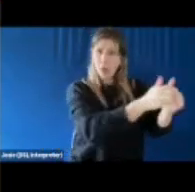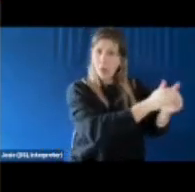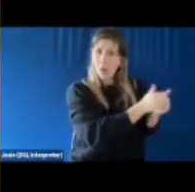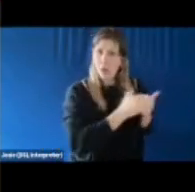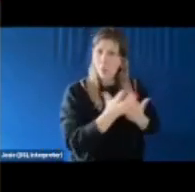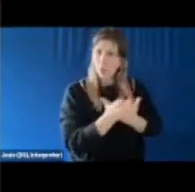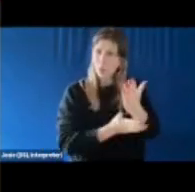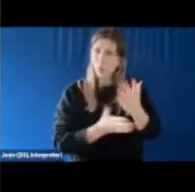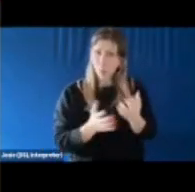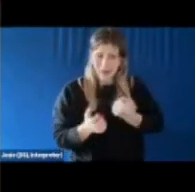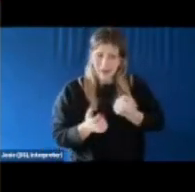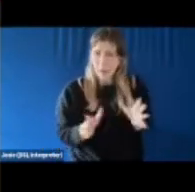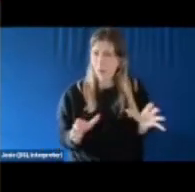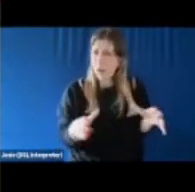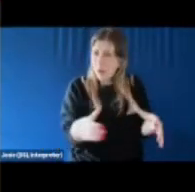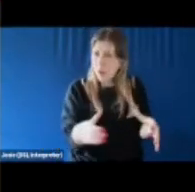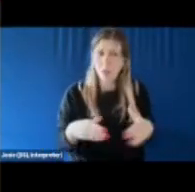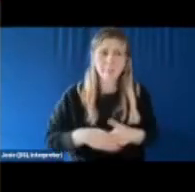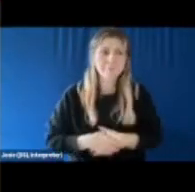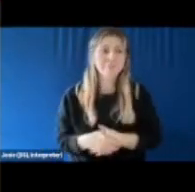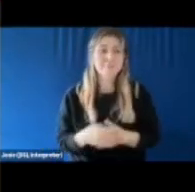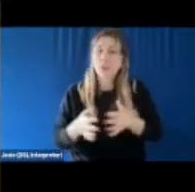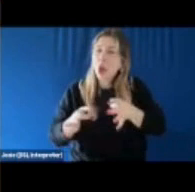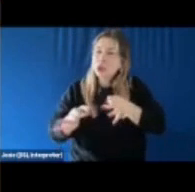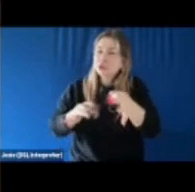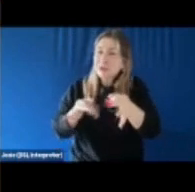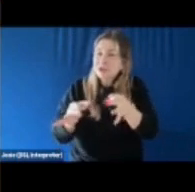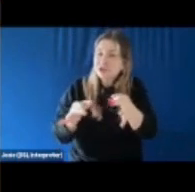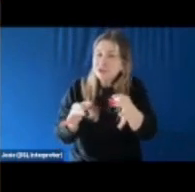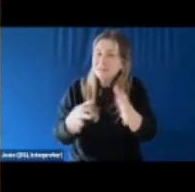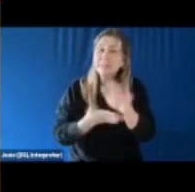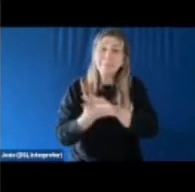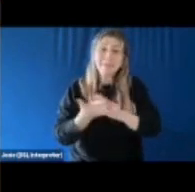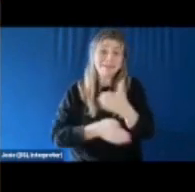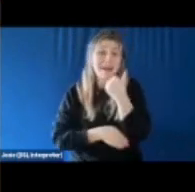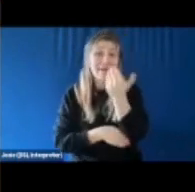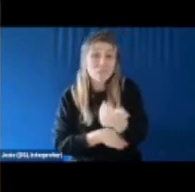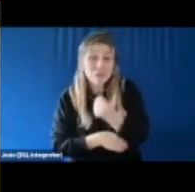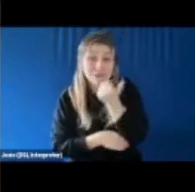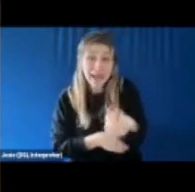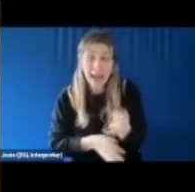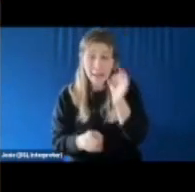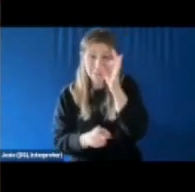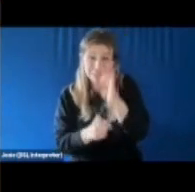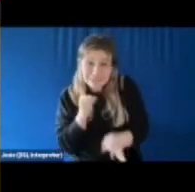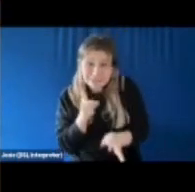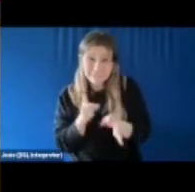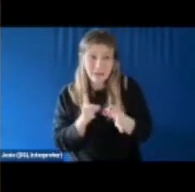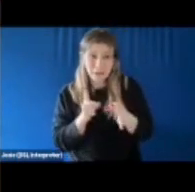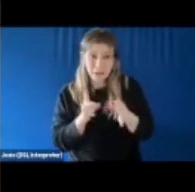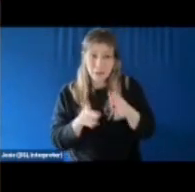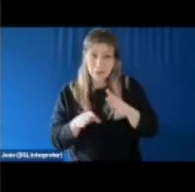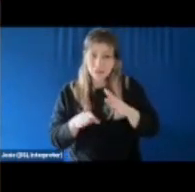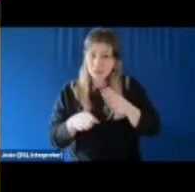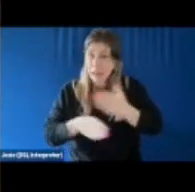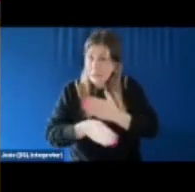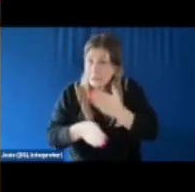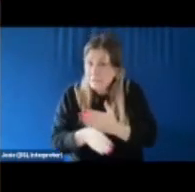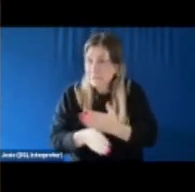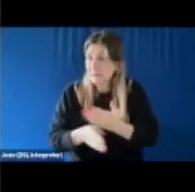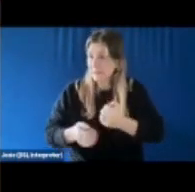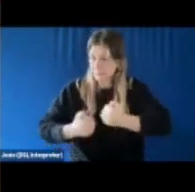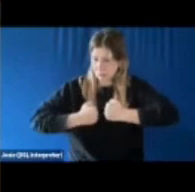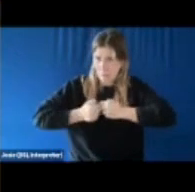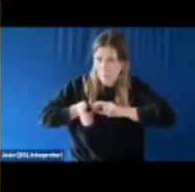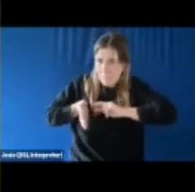The strategy is how we work on a day-to-day level. It's the specific activities that we're doing, our sort of planned program of work, and who